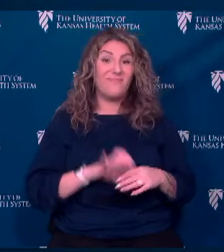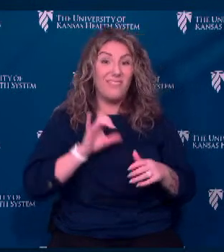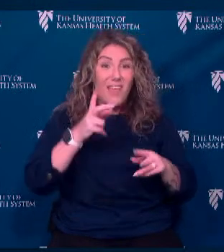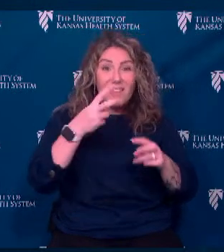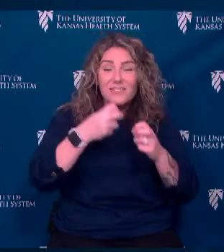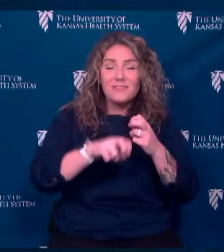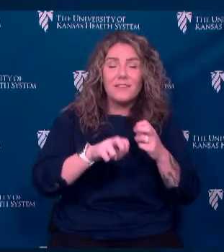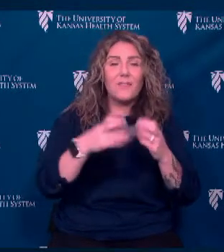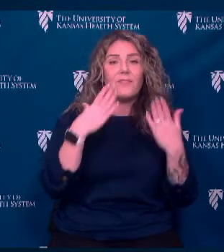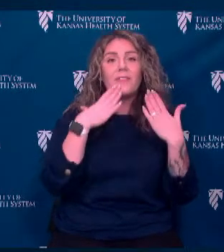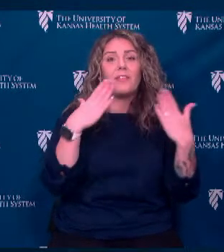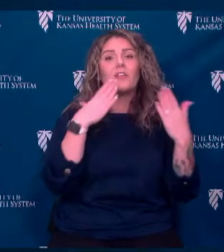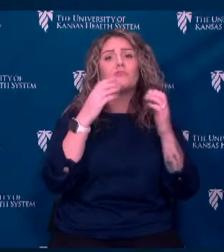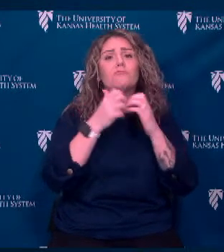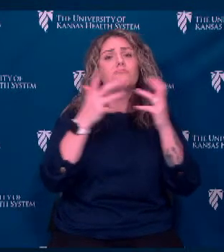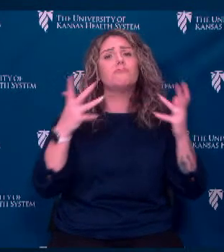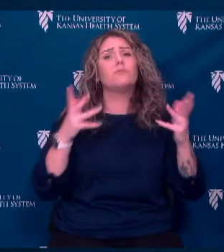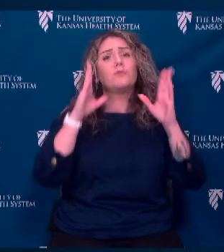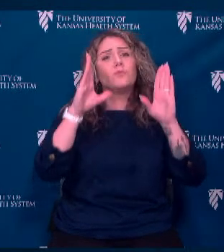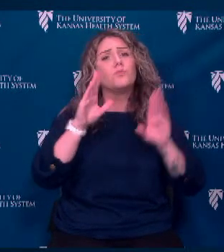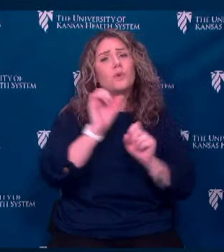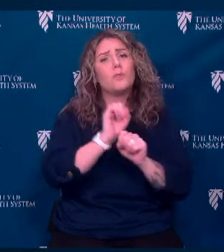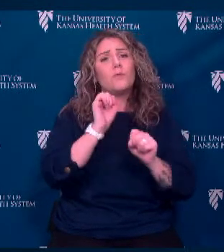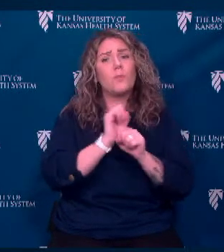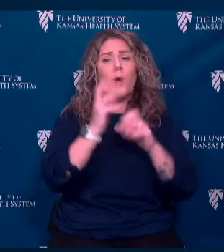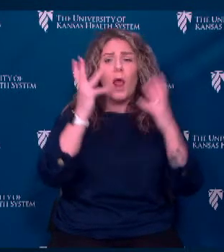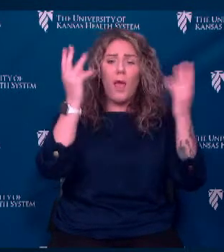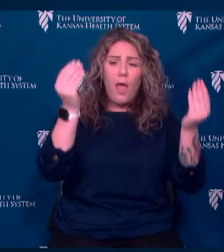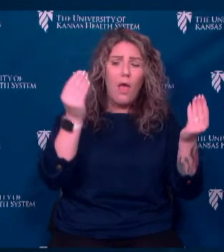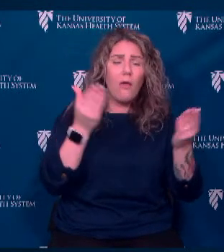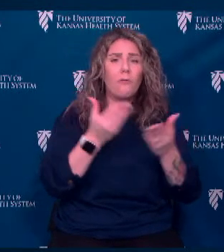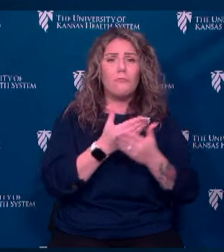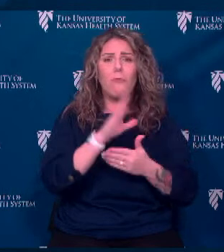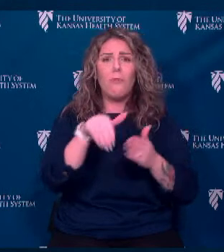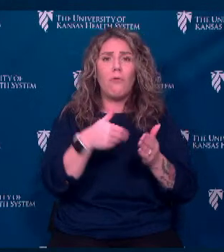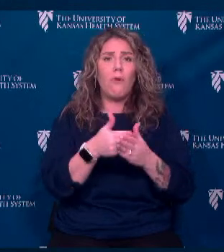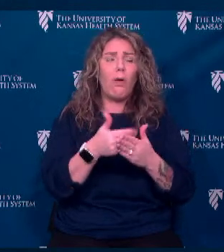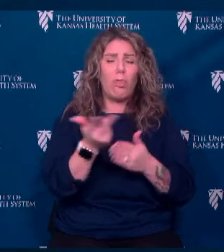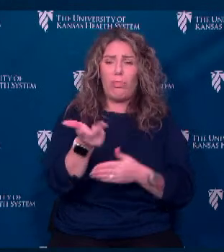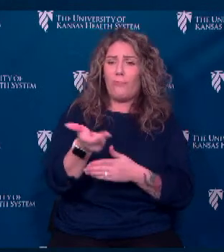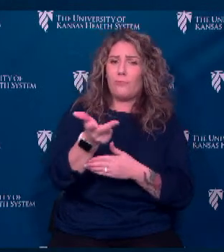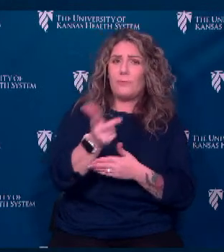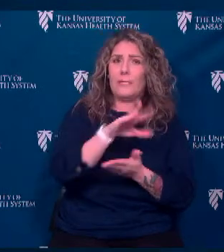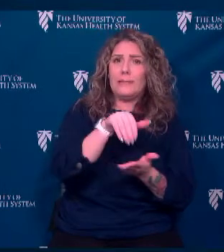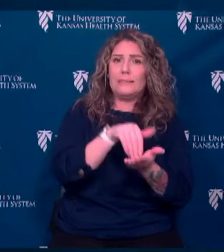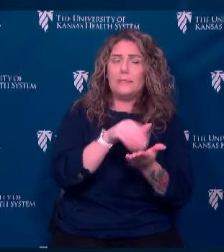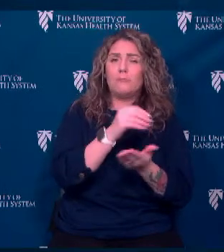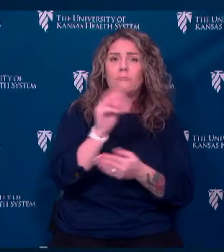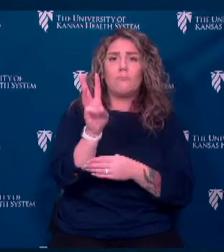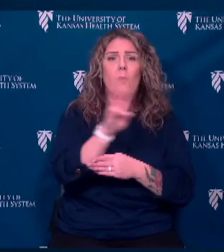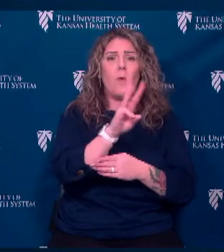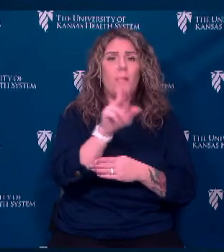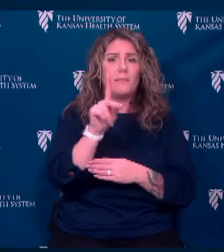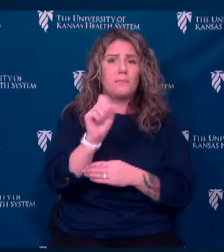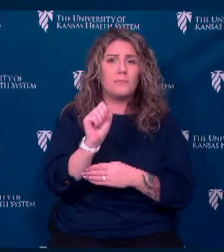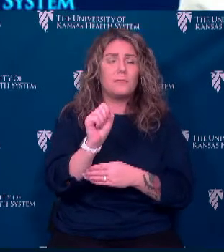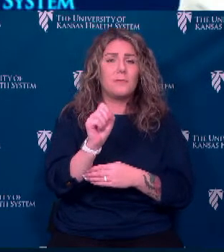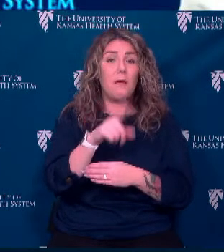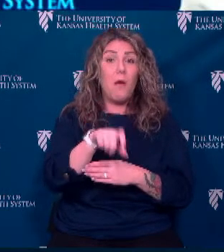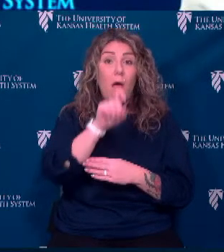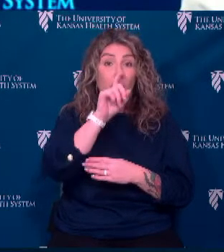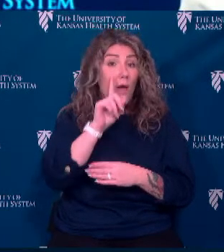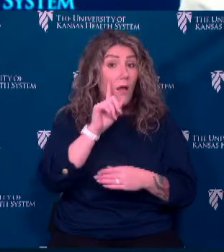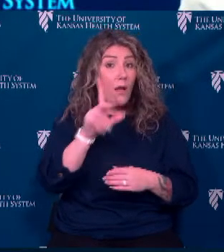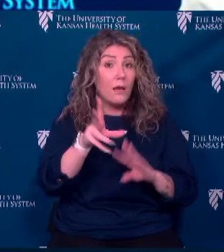so thank you guys for the great work you all are doing out there. All 3 of you are doing out there in central and western Kansas. And Hawkeye,